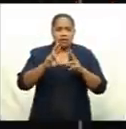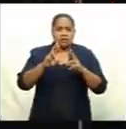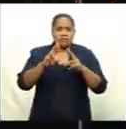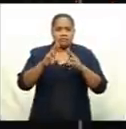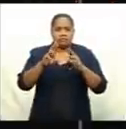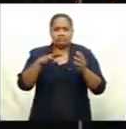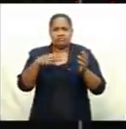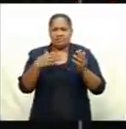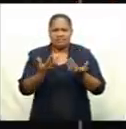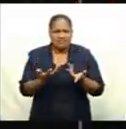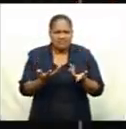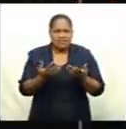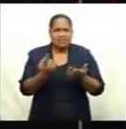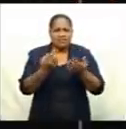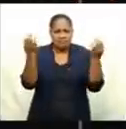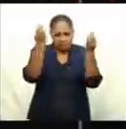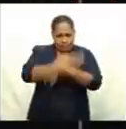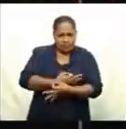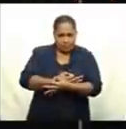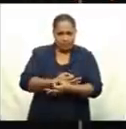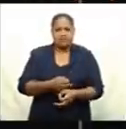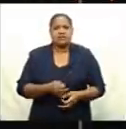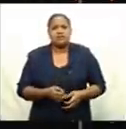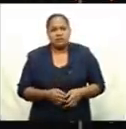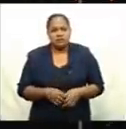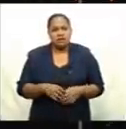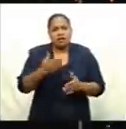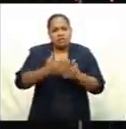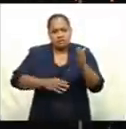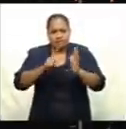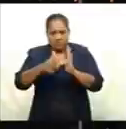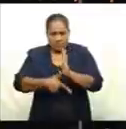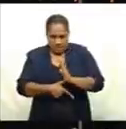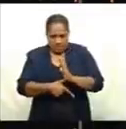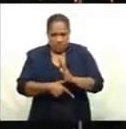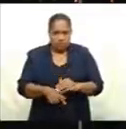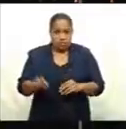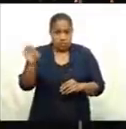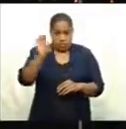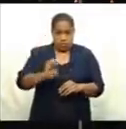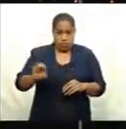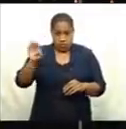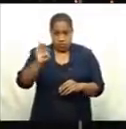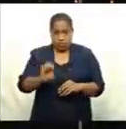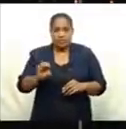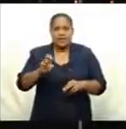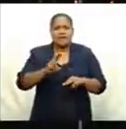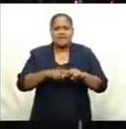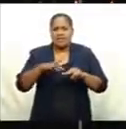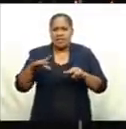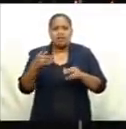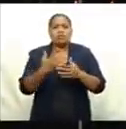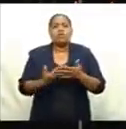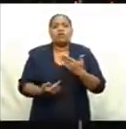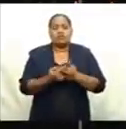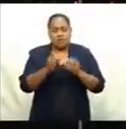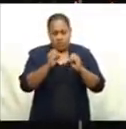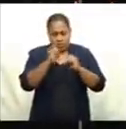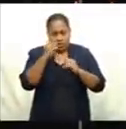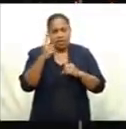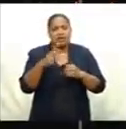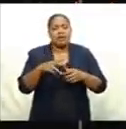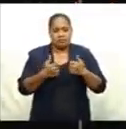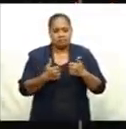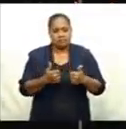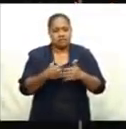halftime in Denmark's opening Euro 2020 game against Finland, was awake and stable in hospital. As Aquila Dama reports, the